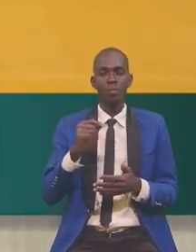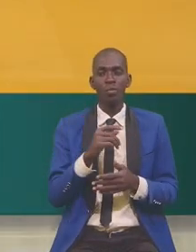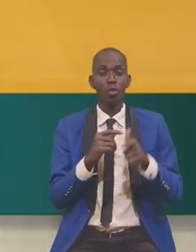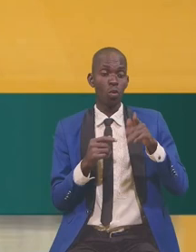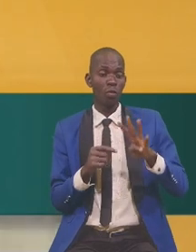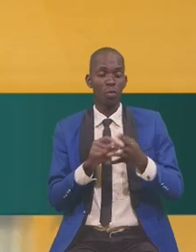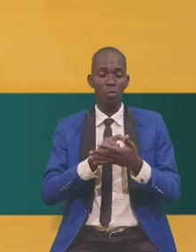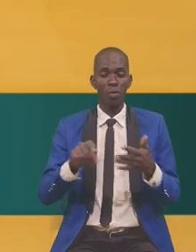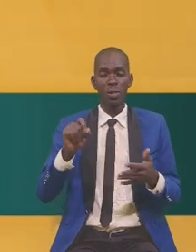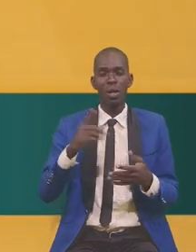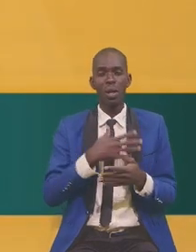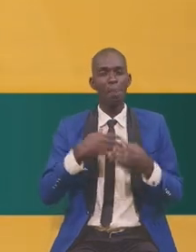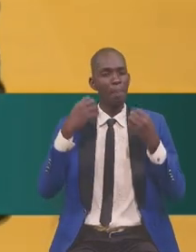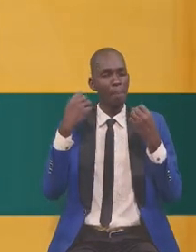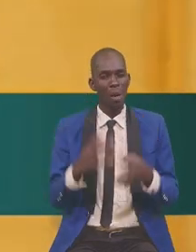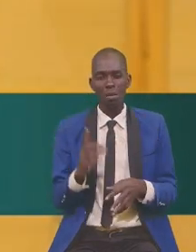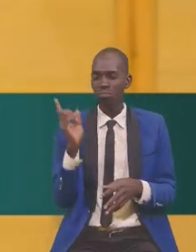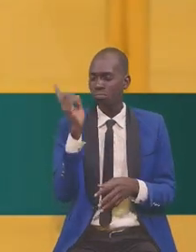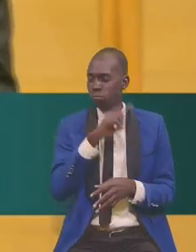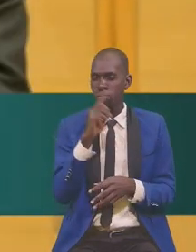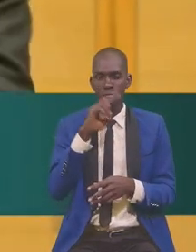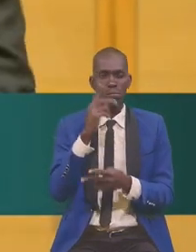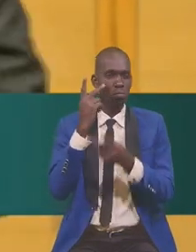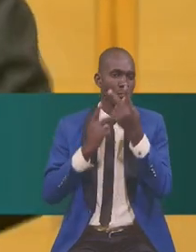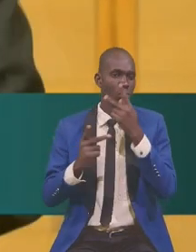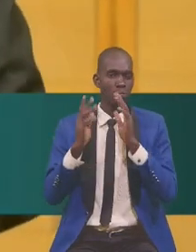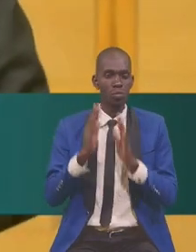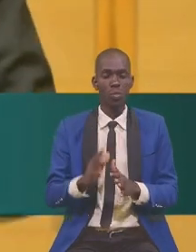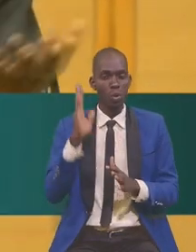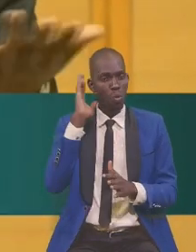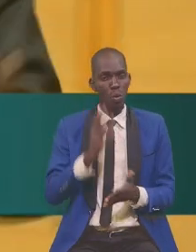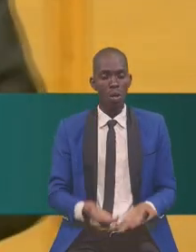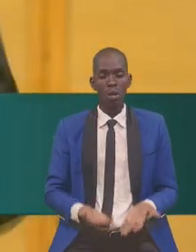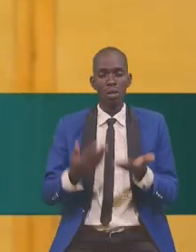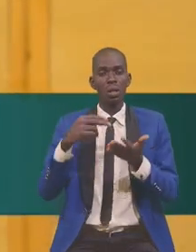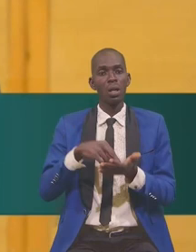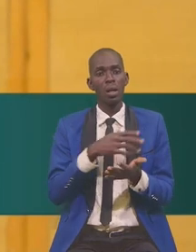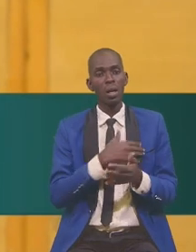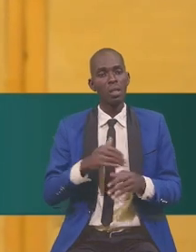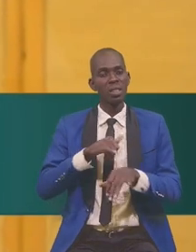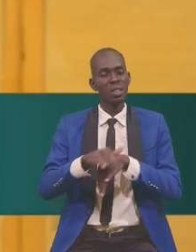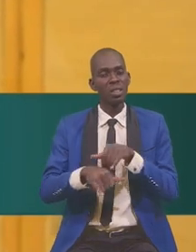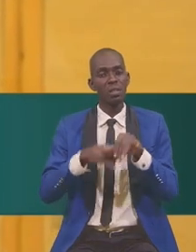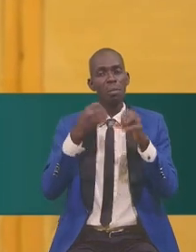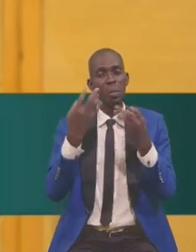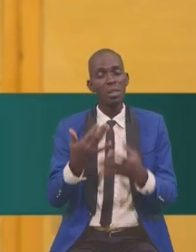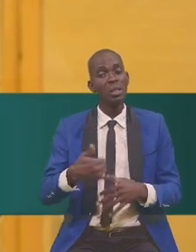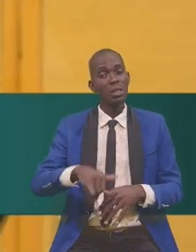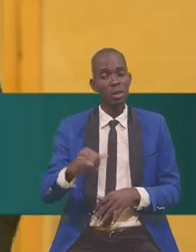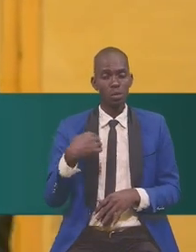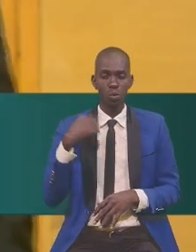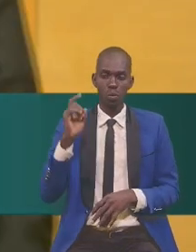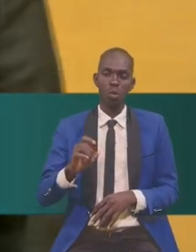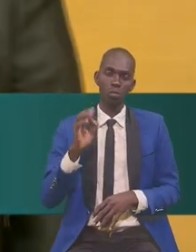shall deceive many. In spite of that, we'll rise up and we'll preach the gospel. Look at verse 12. In